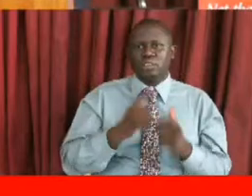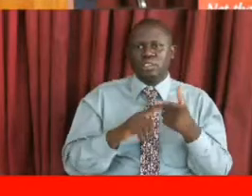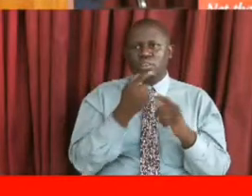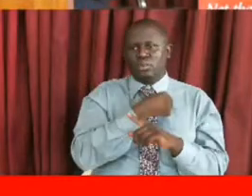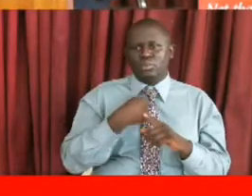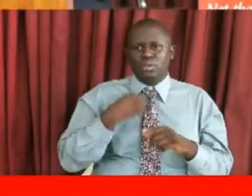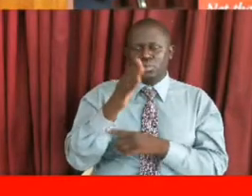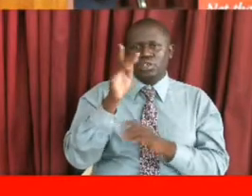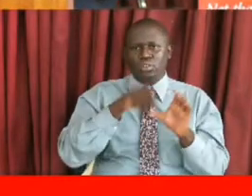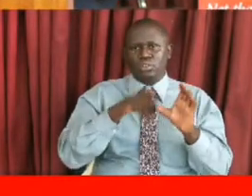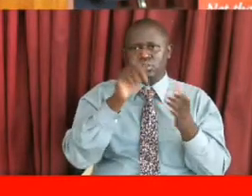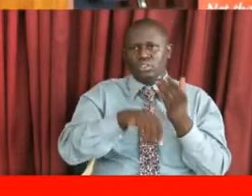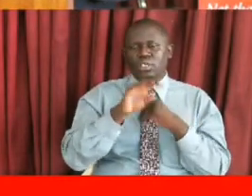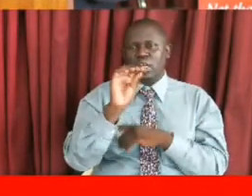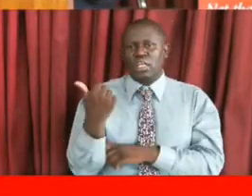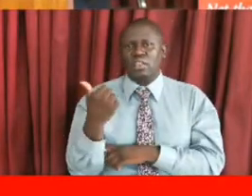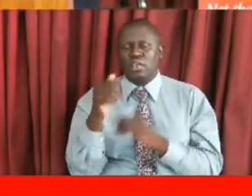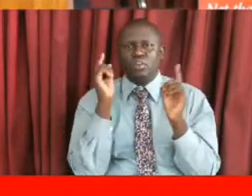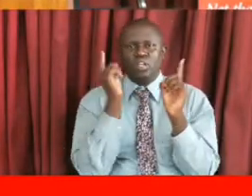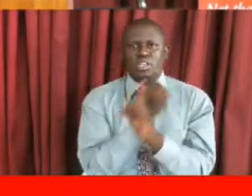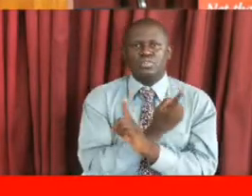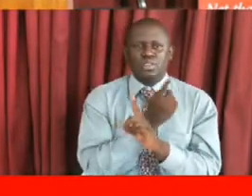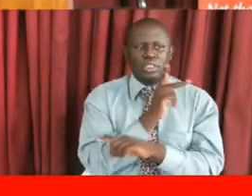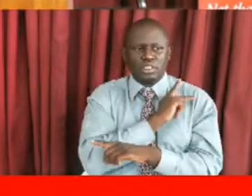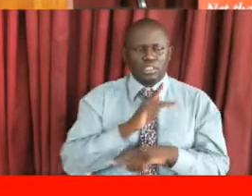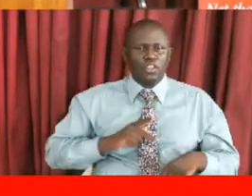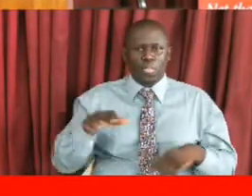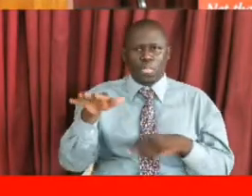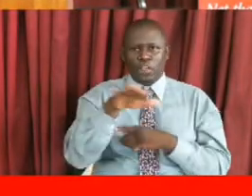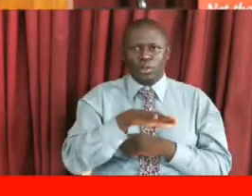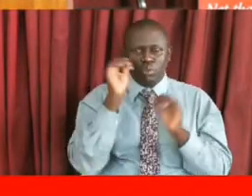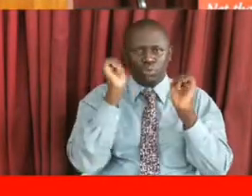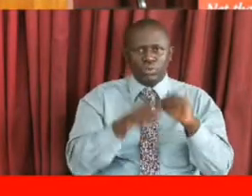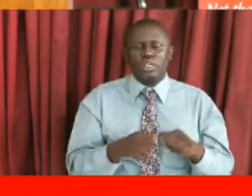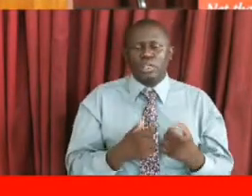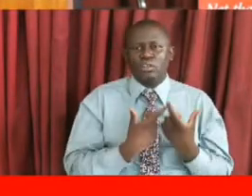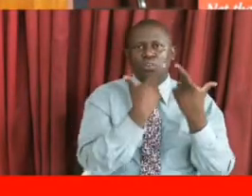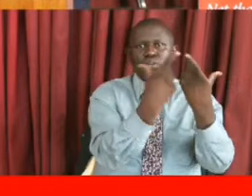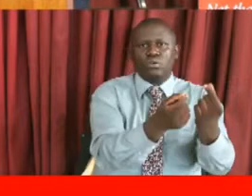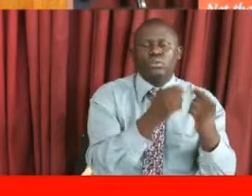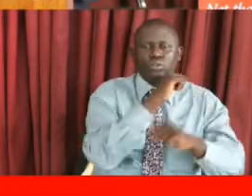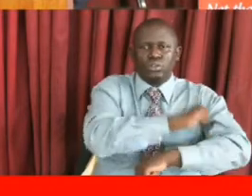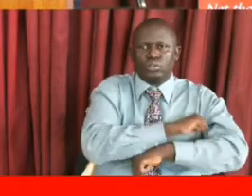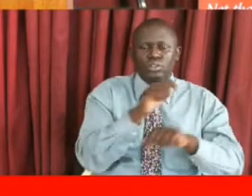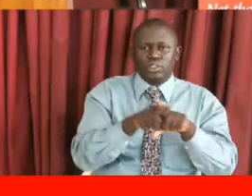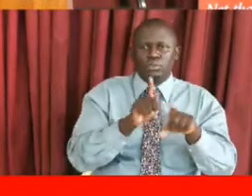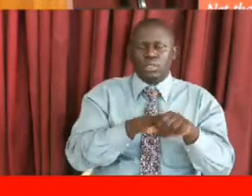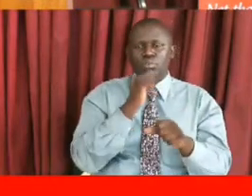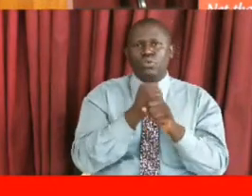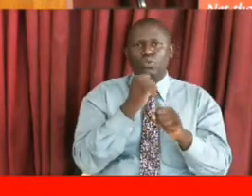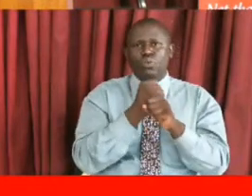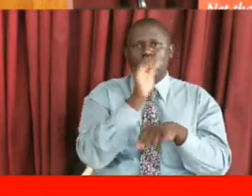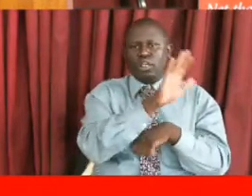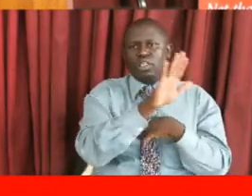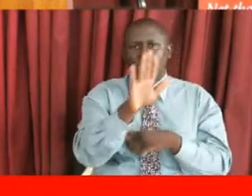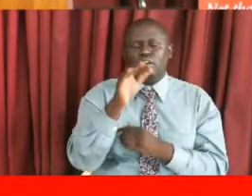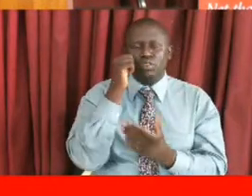amen we may go to their schools Drive their work in their